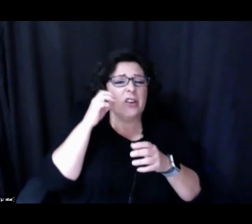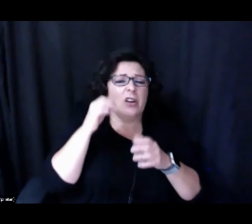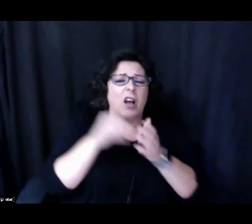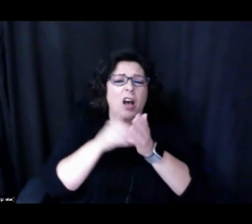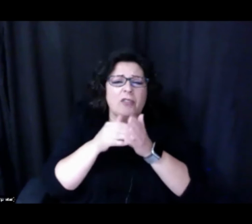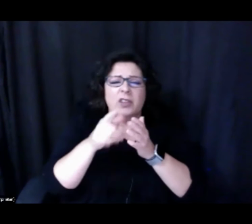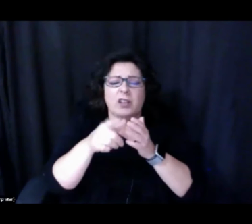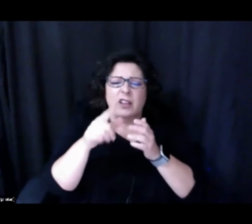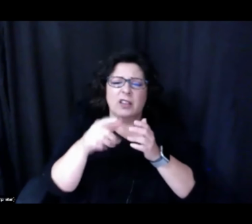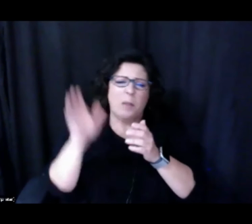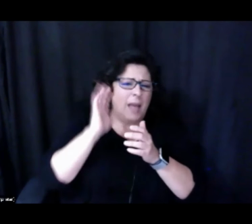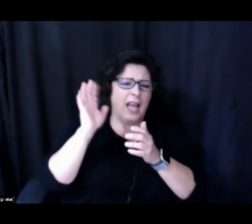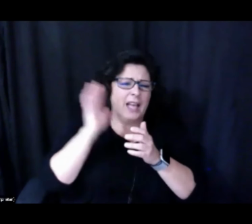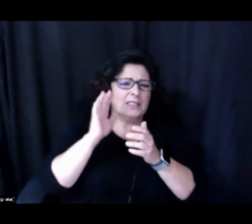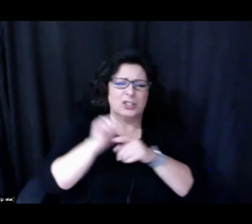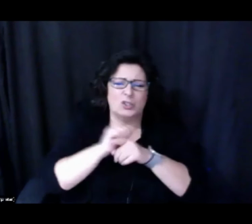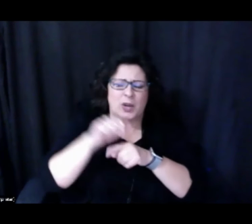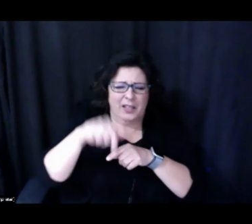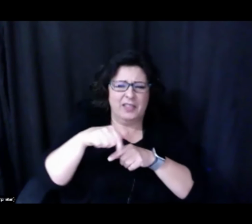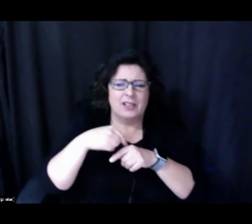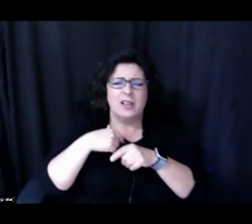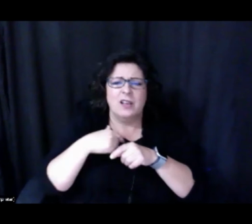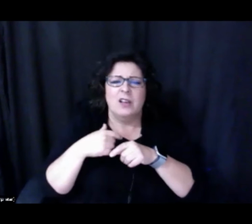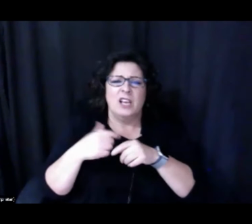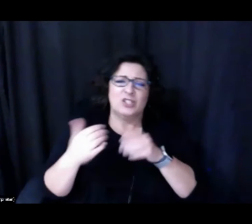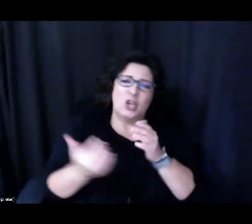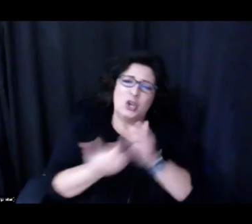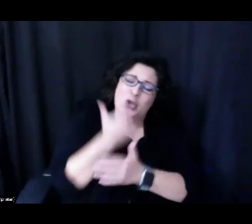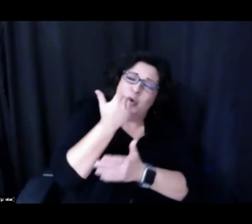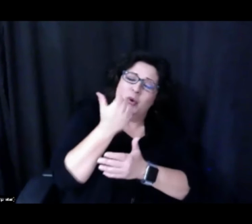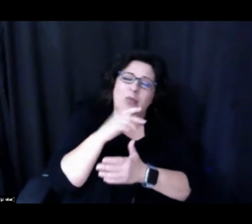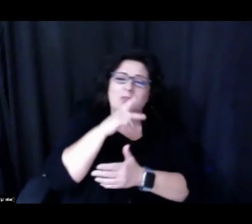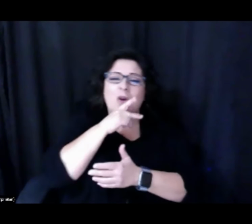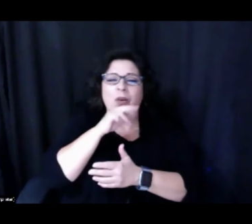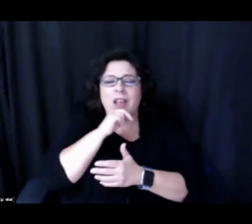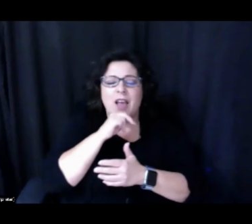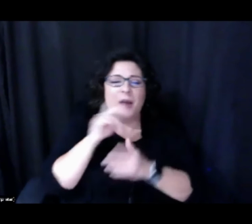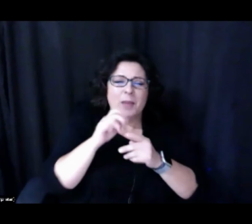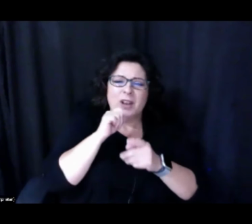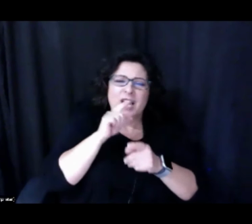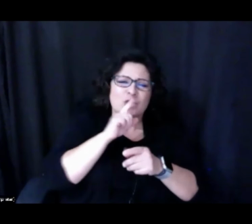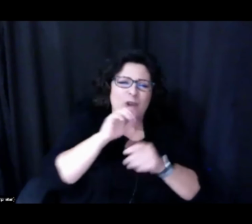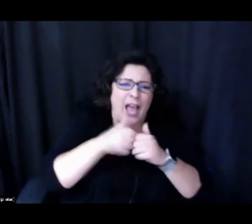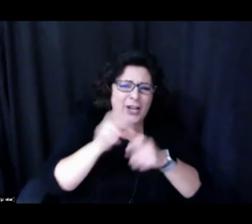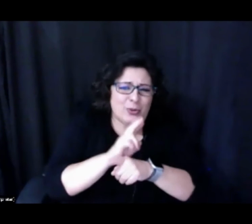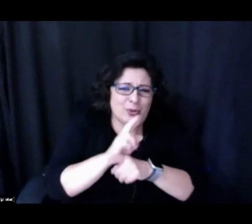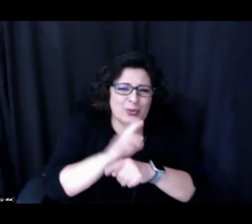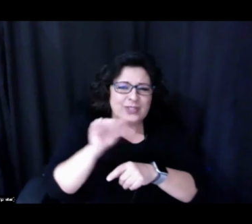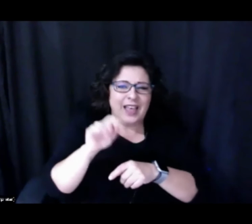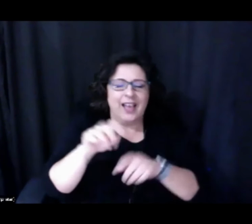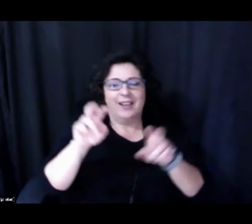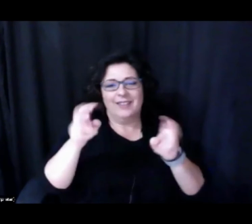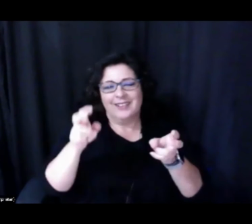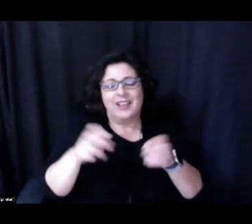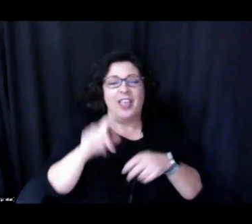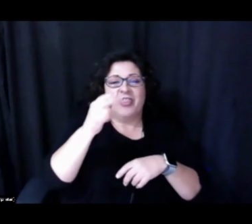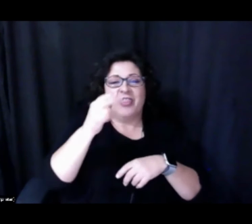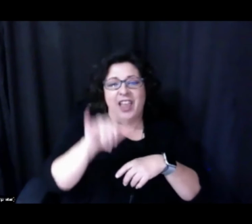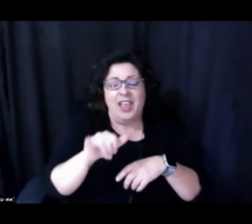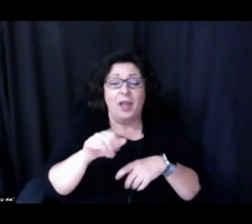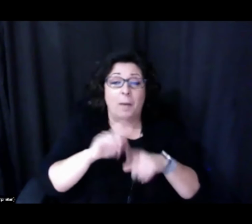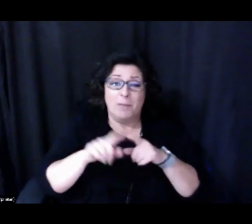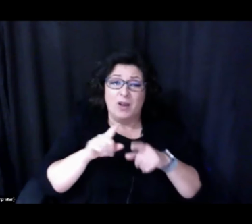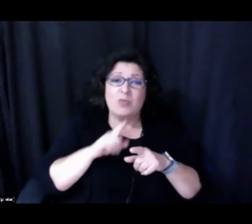this training in the past is that it's a new pronoun, people aren't sure how to use it. But I also want to remind us that we've